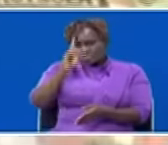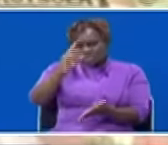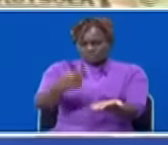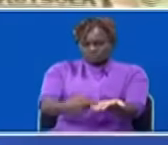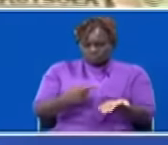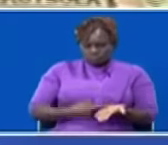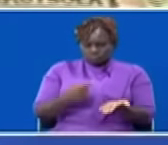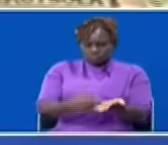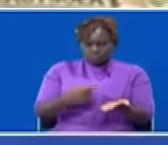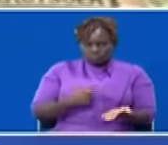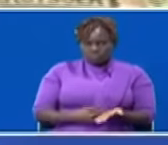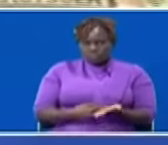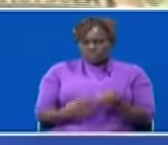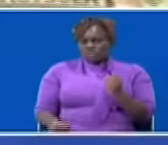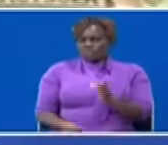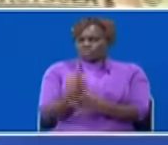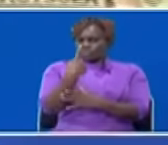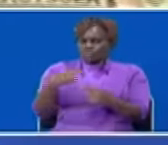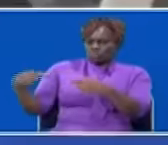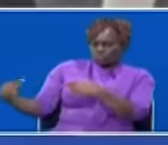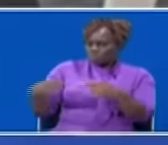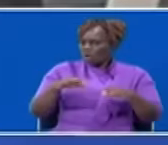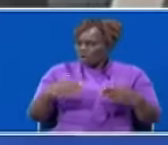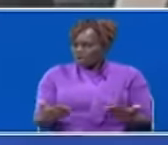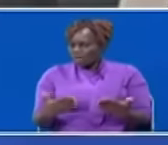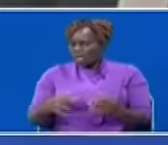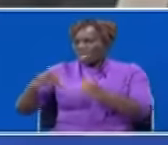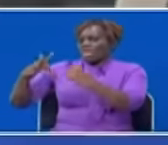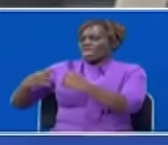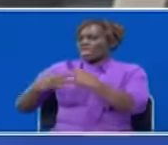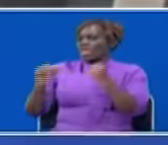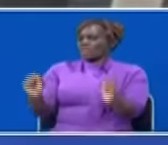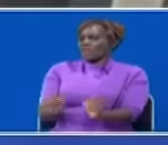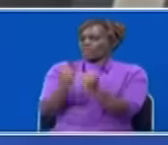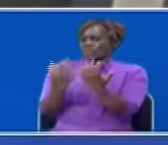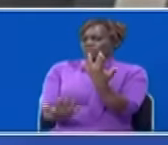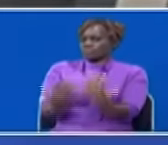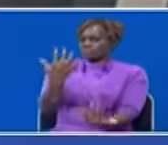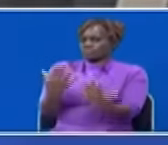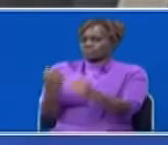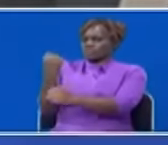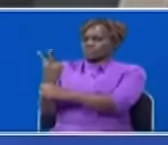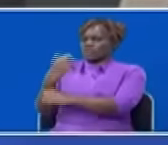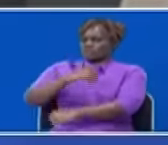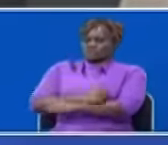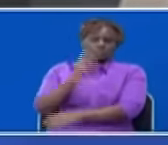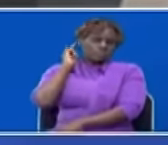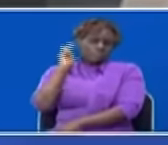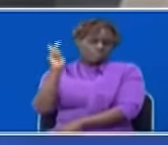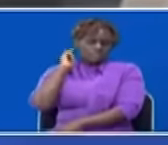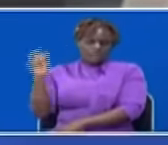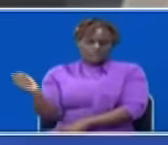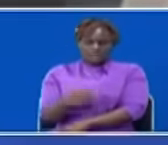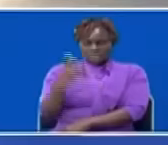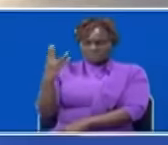discussions on what causes these student riots. This is the 8th incident of fire to occur in secondary schools in Kisii County in 4